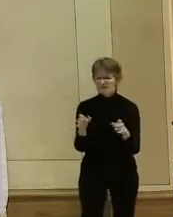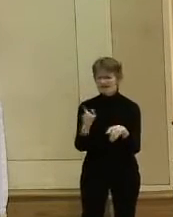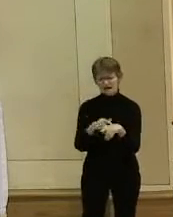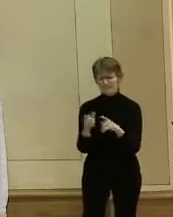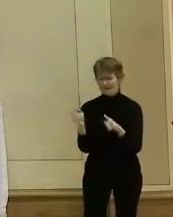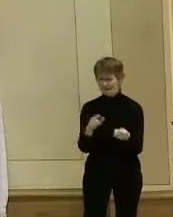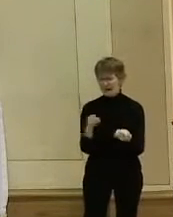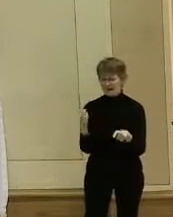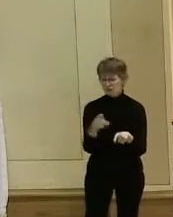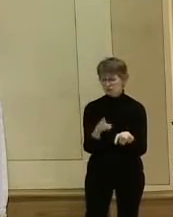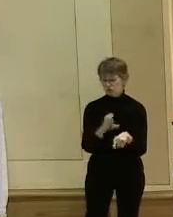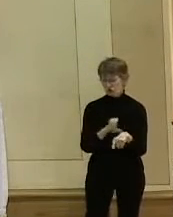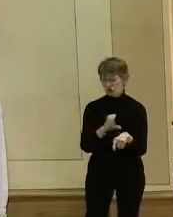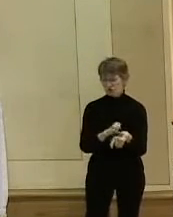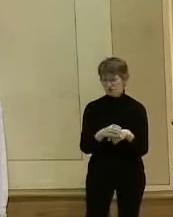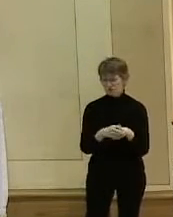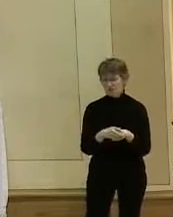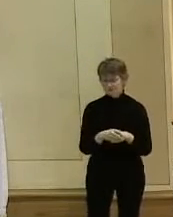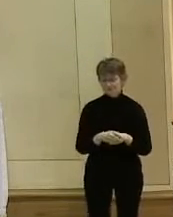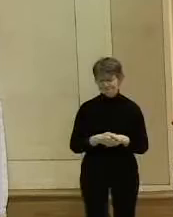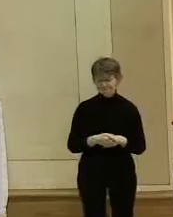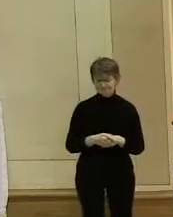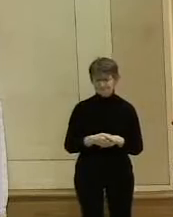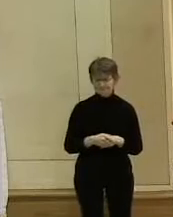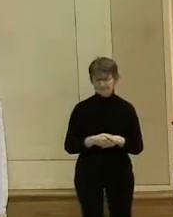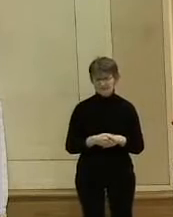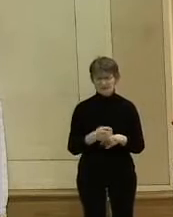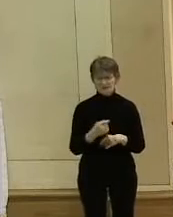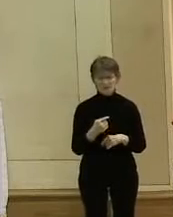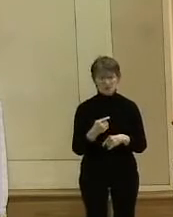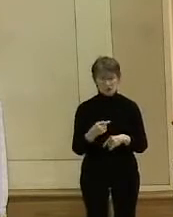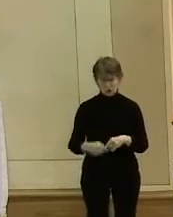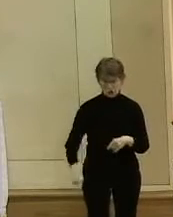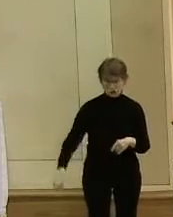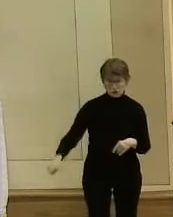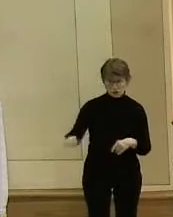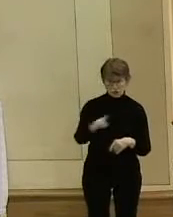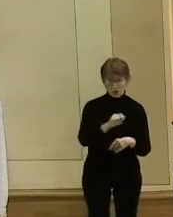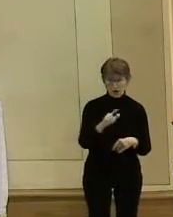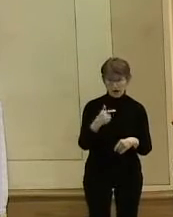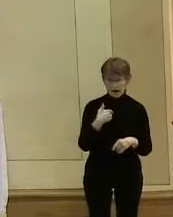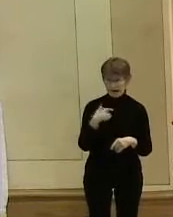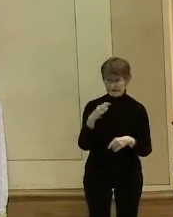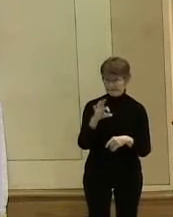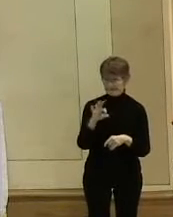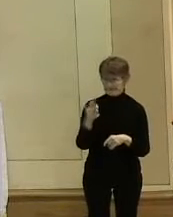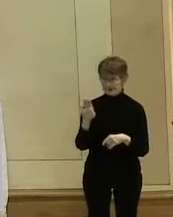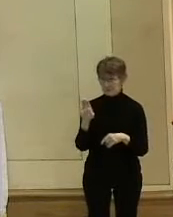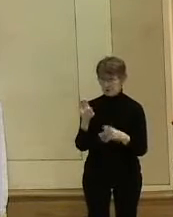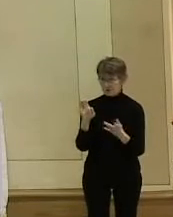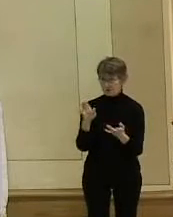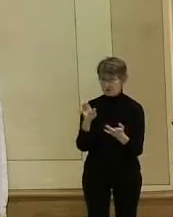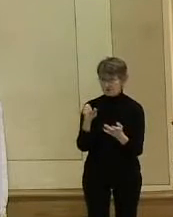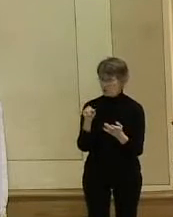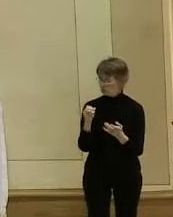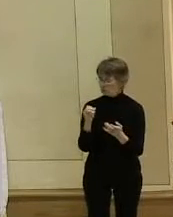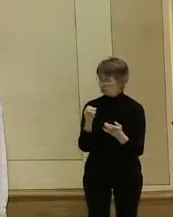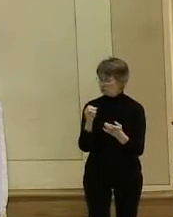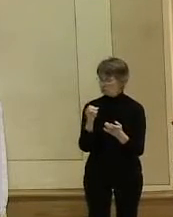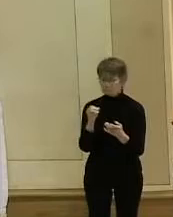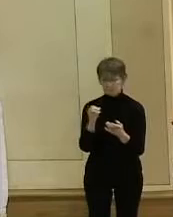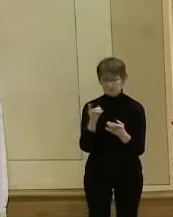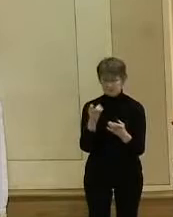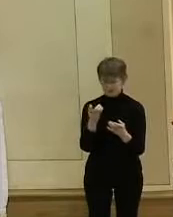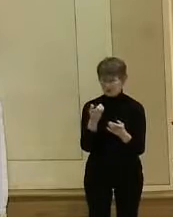church. And so I need your help. You all have Facebook. And I love Facebook. That's how I keep up with you. Why don't you